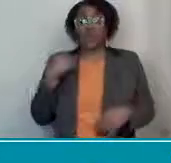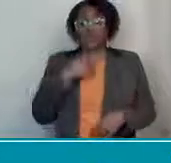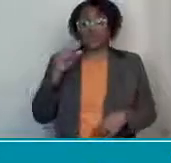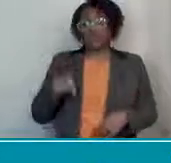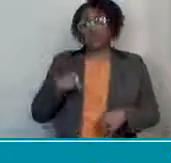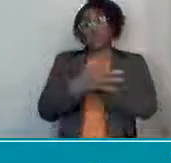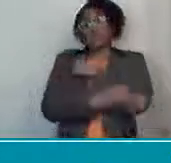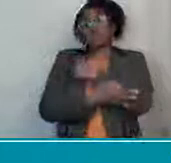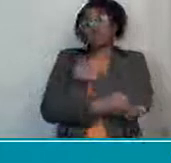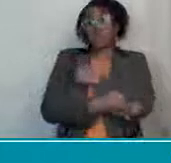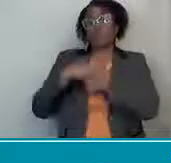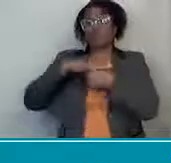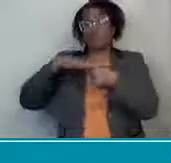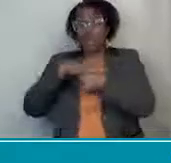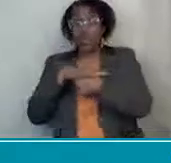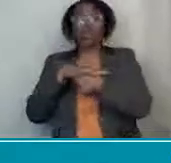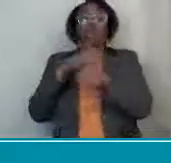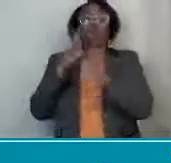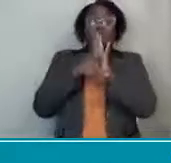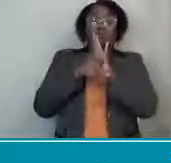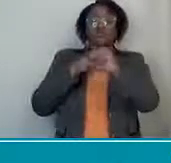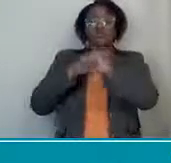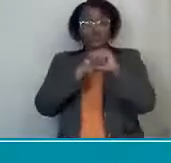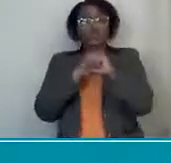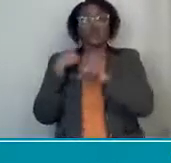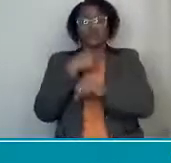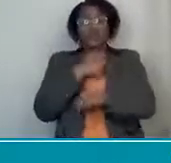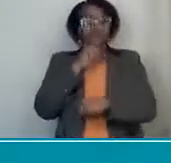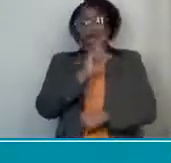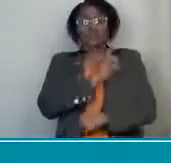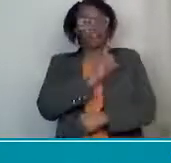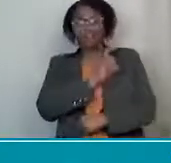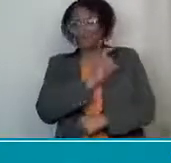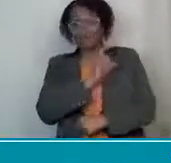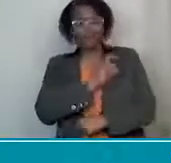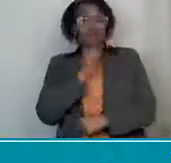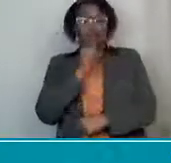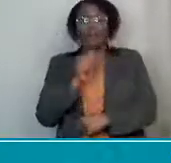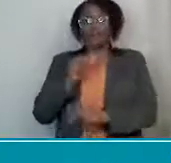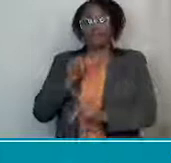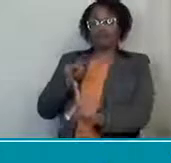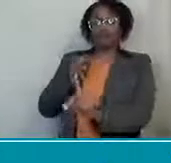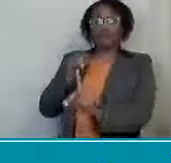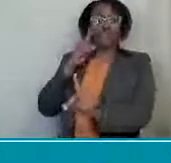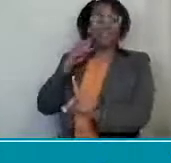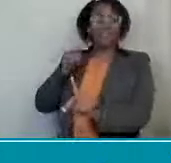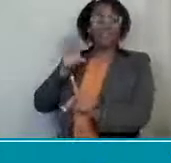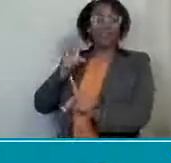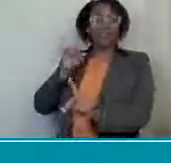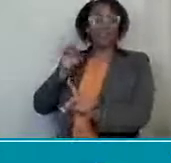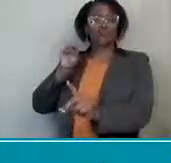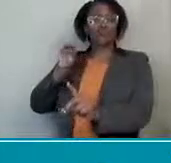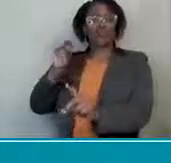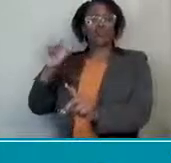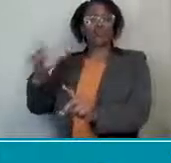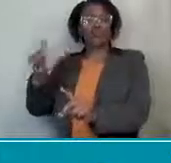can help safeguard those practices, not through policing, not through criminalization, surveillance, or militarism, but